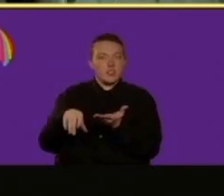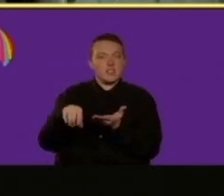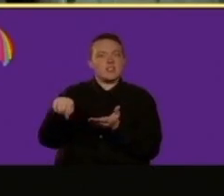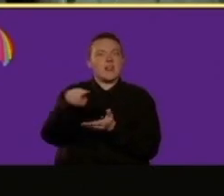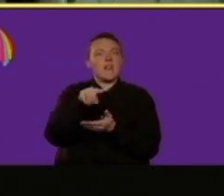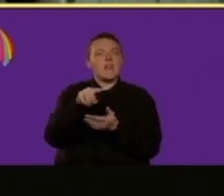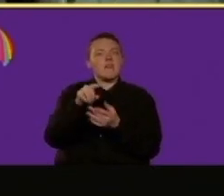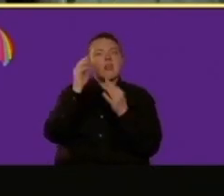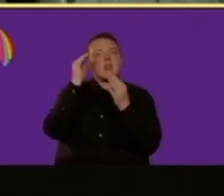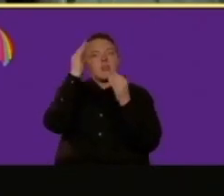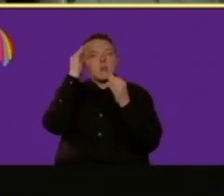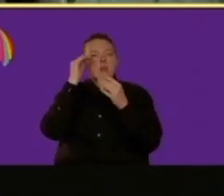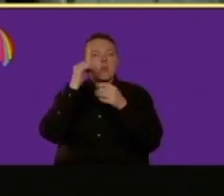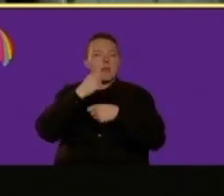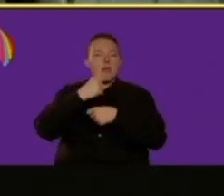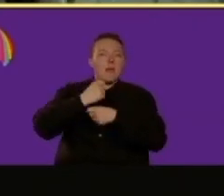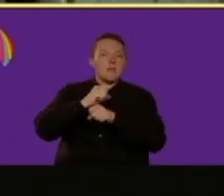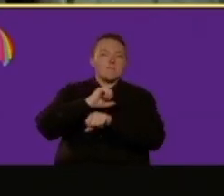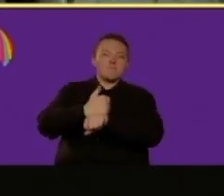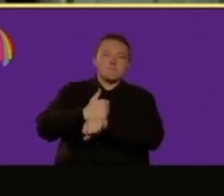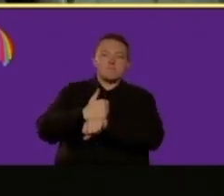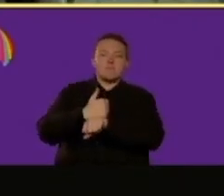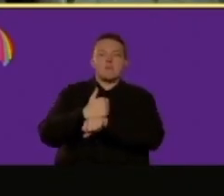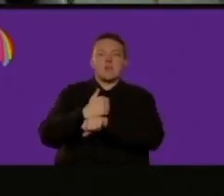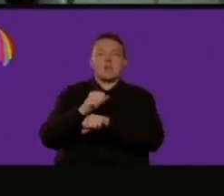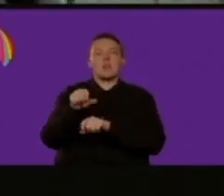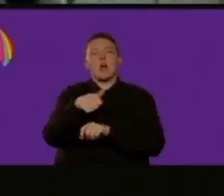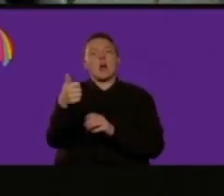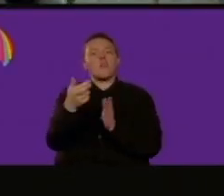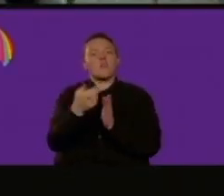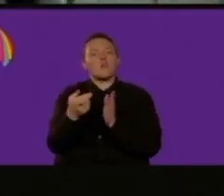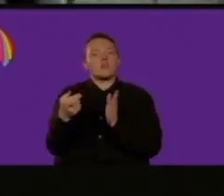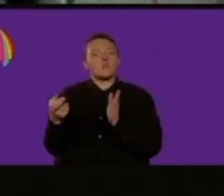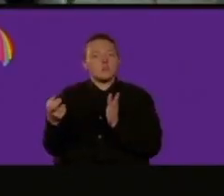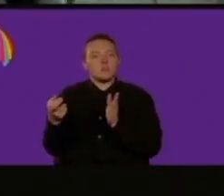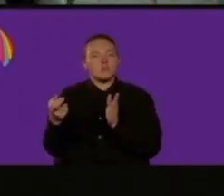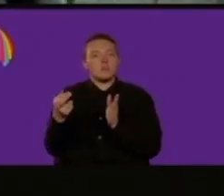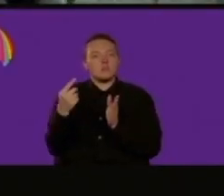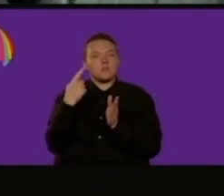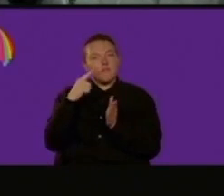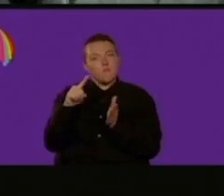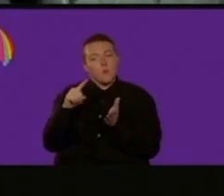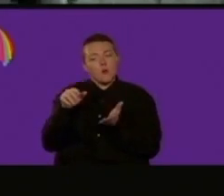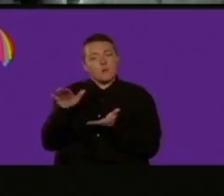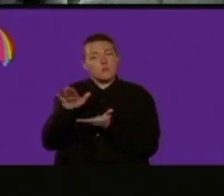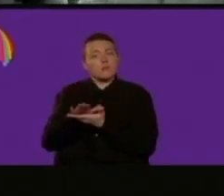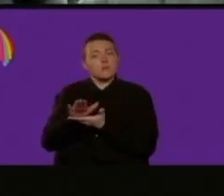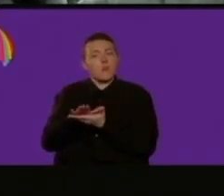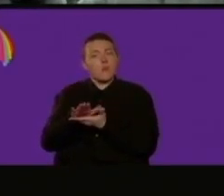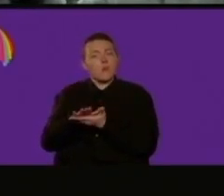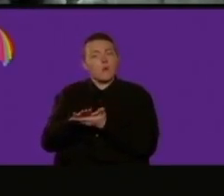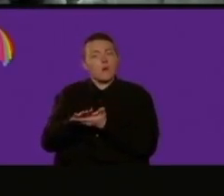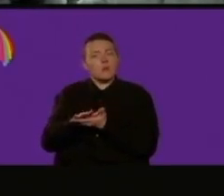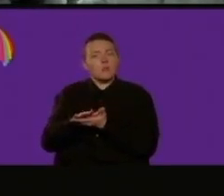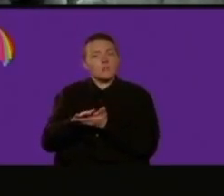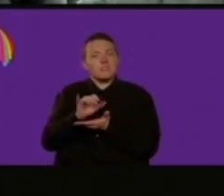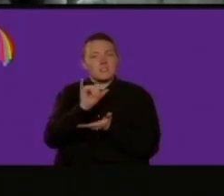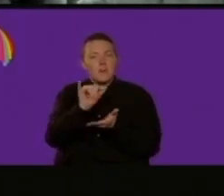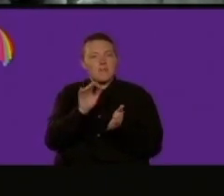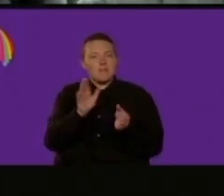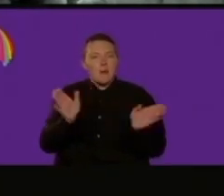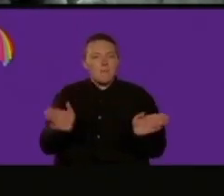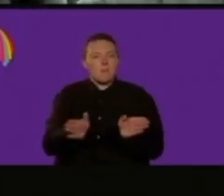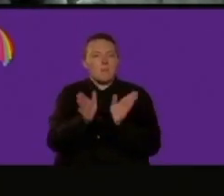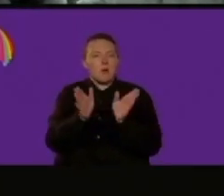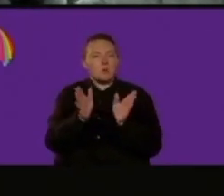And this is also to have the focus on the people who really need this support. Lauren, do you want to say